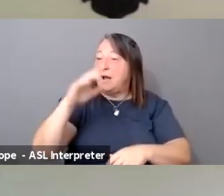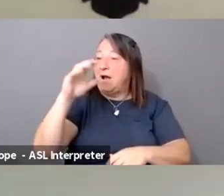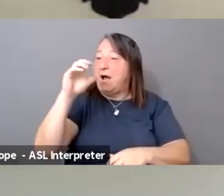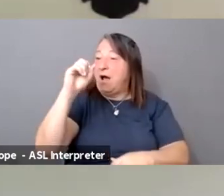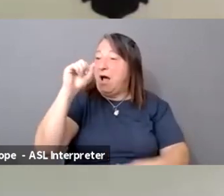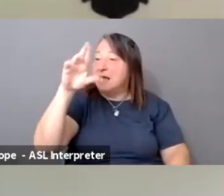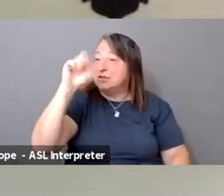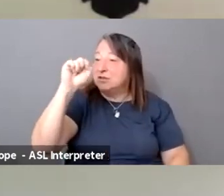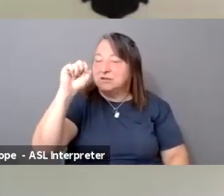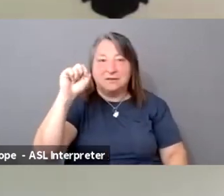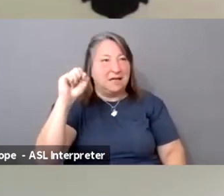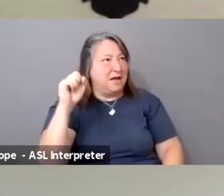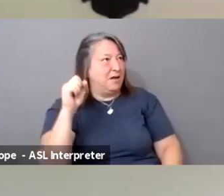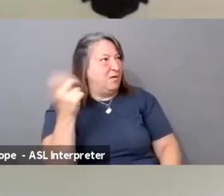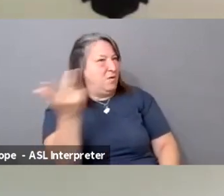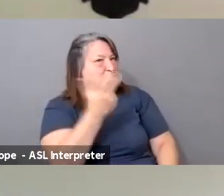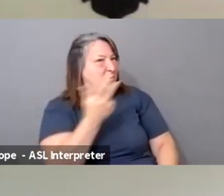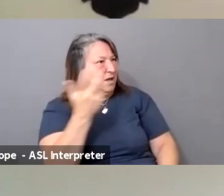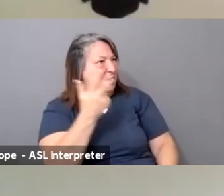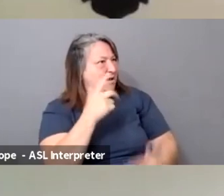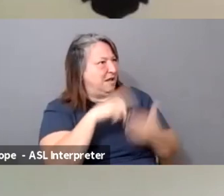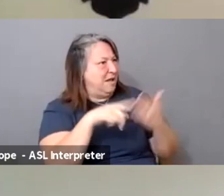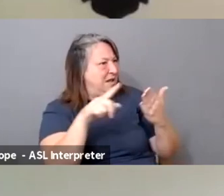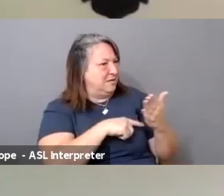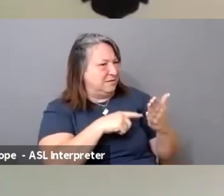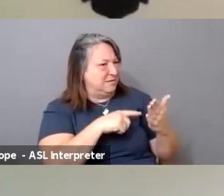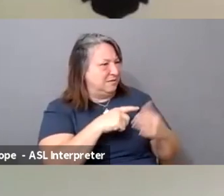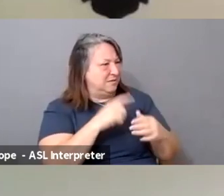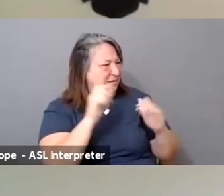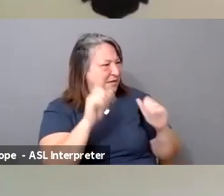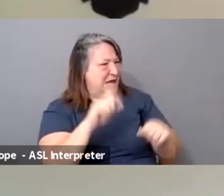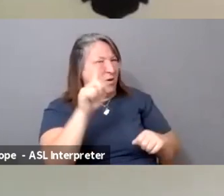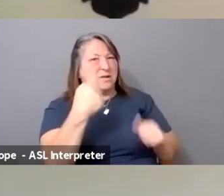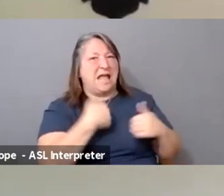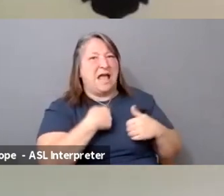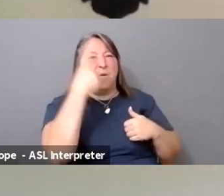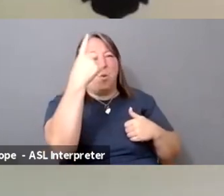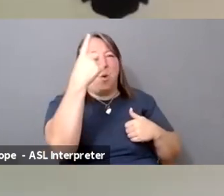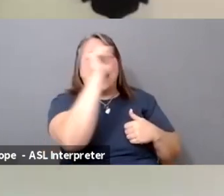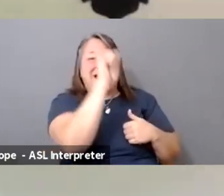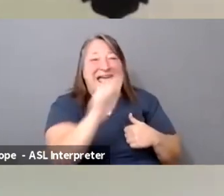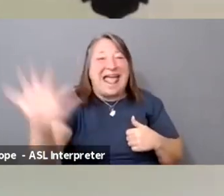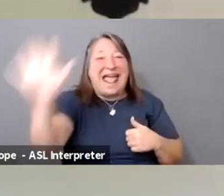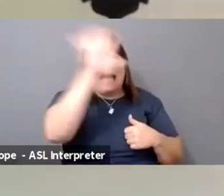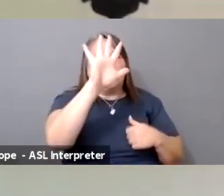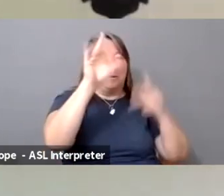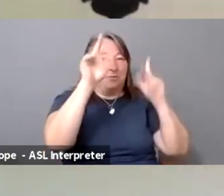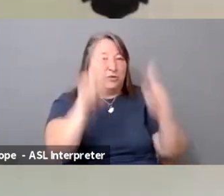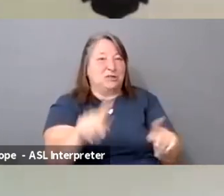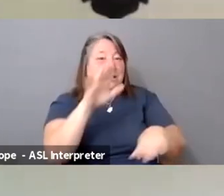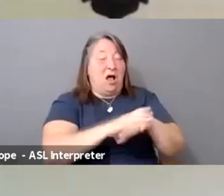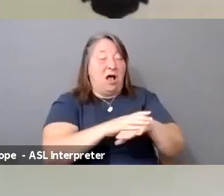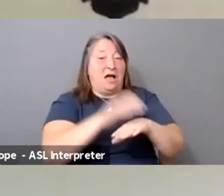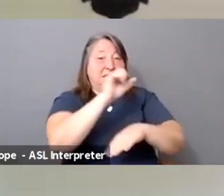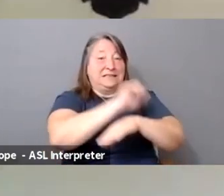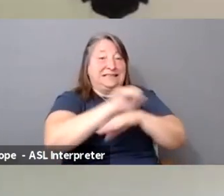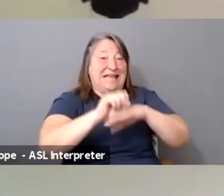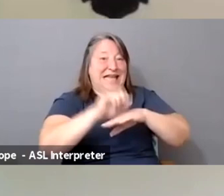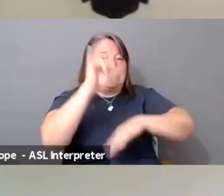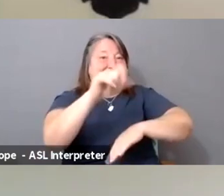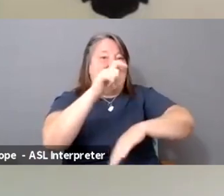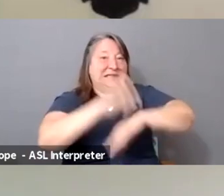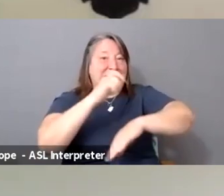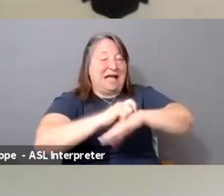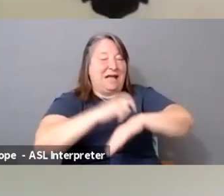that you could only have one Asian on stage at the time. That to us seemed crazy. So we did